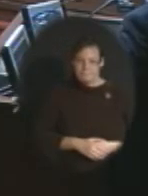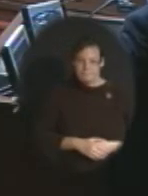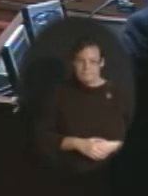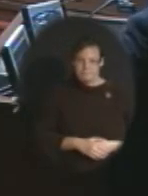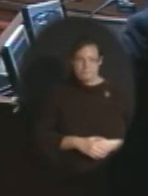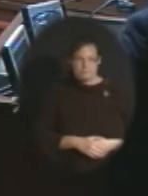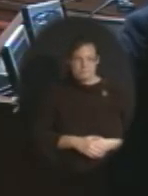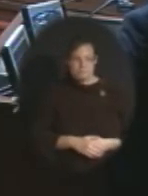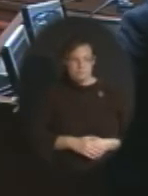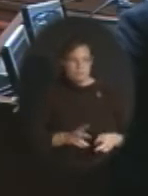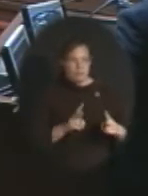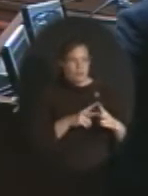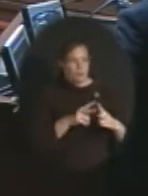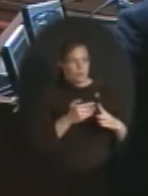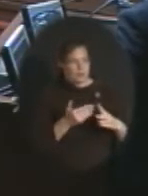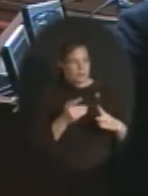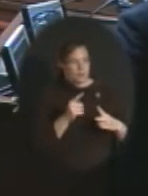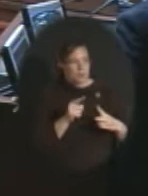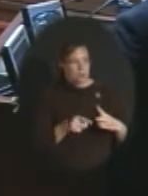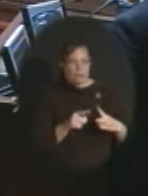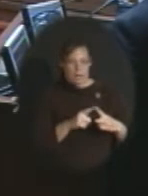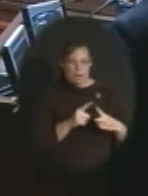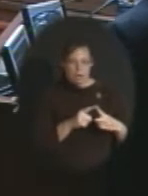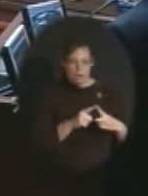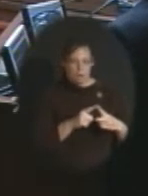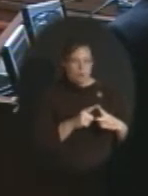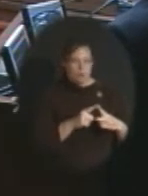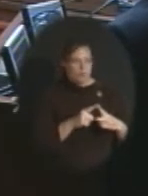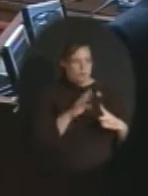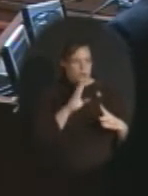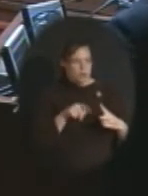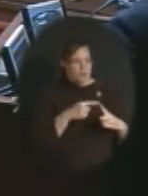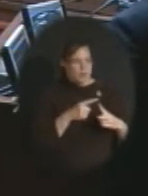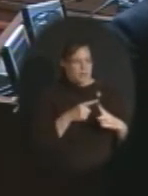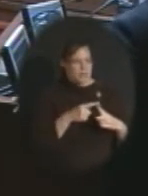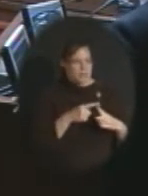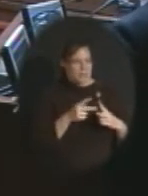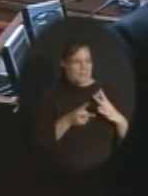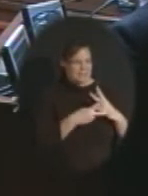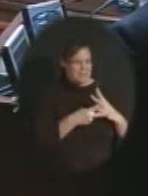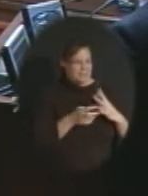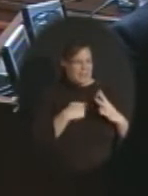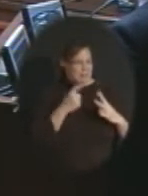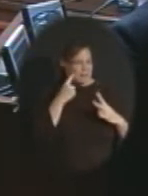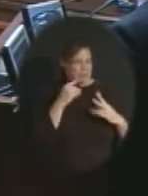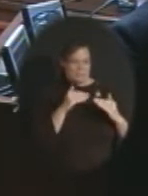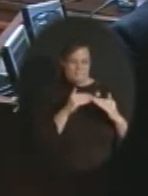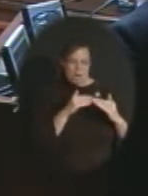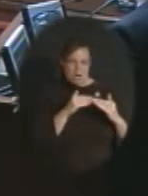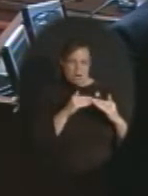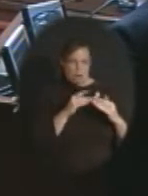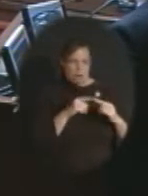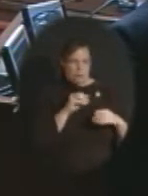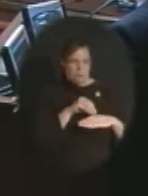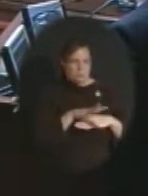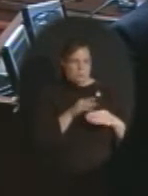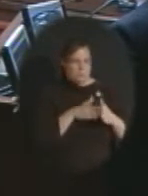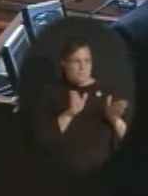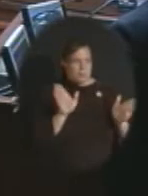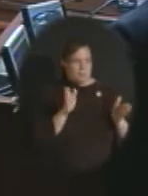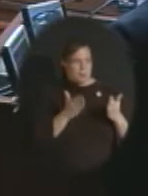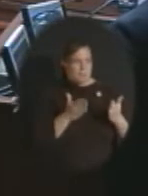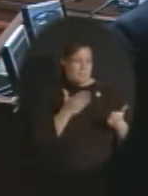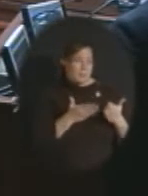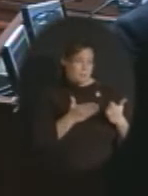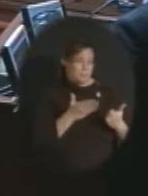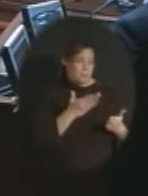2 things, Greg, while you're up there. Yes, sir. We're talking about the savings. I think it's fair to expose the public, probably may or may